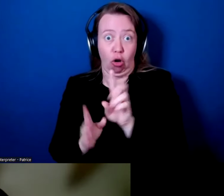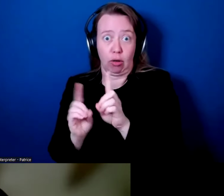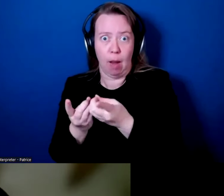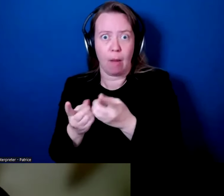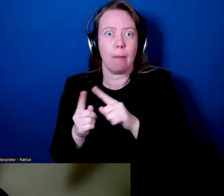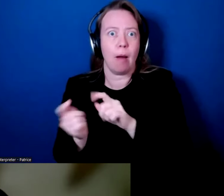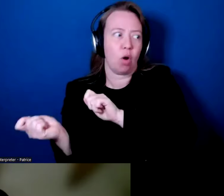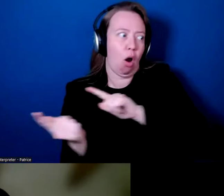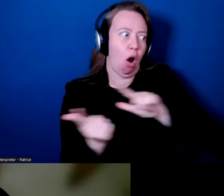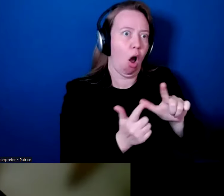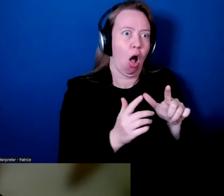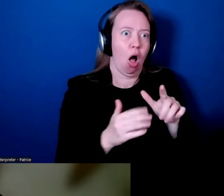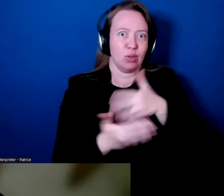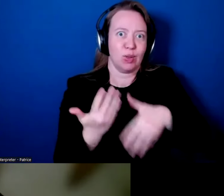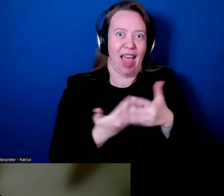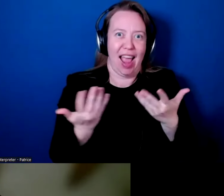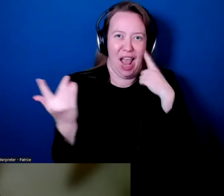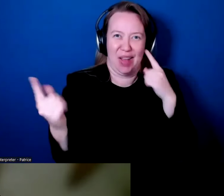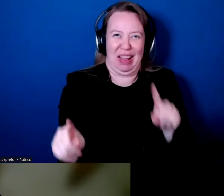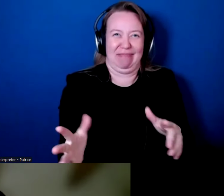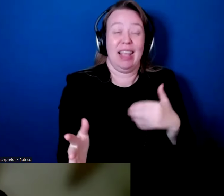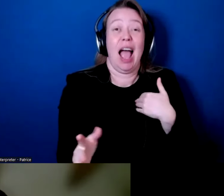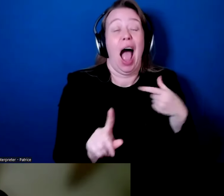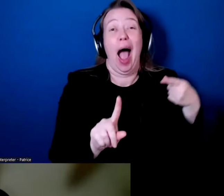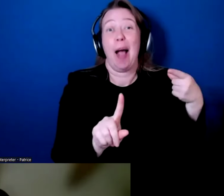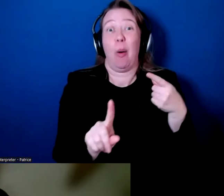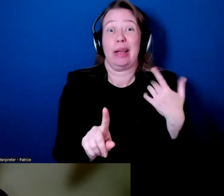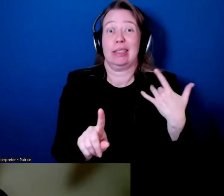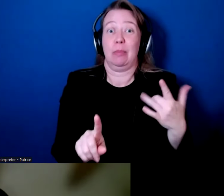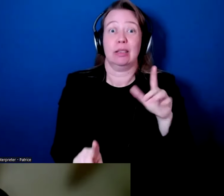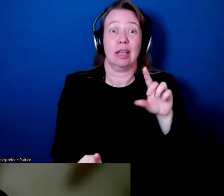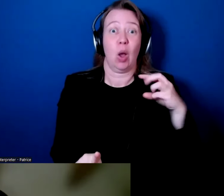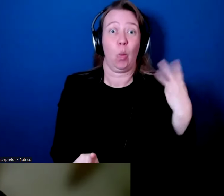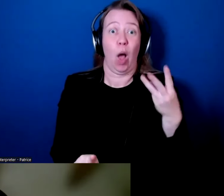point to Washington State because I always point to Washington State for kind of trying out